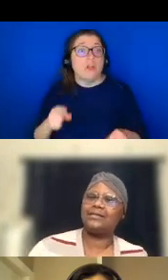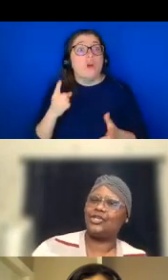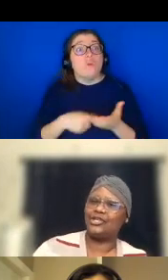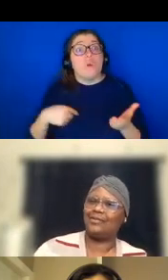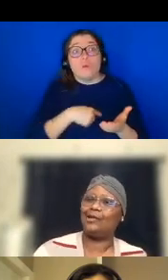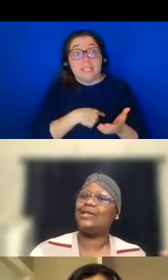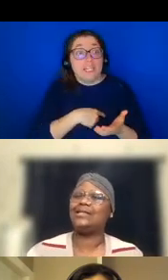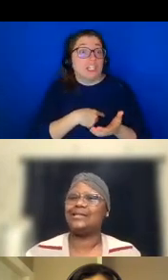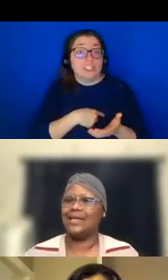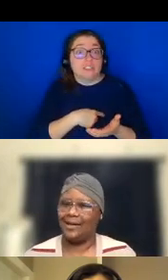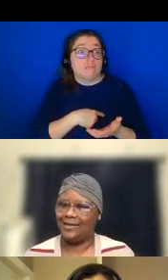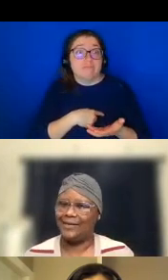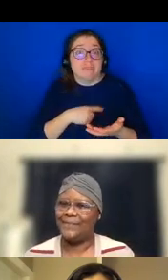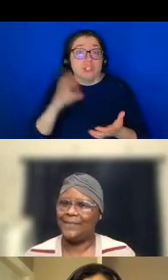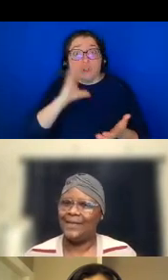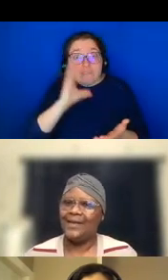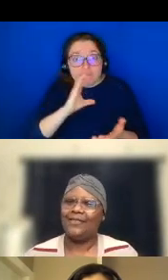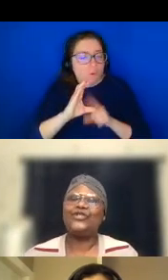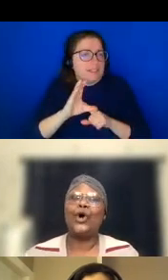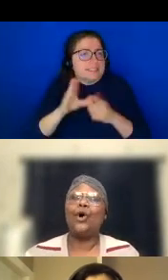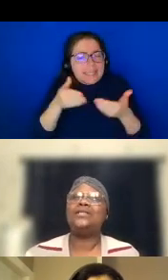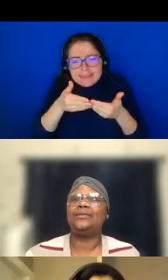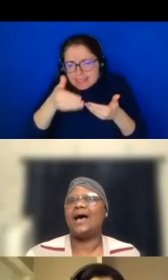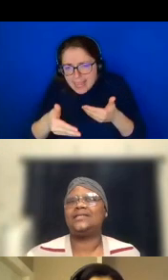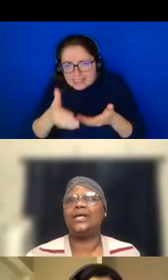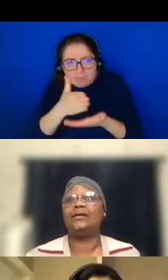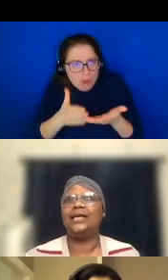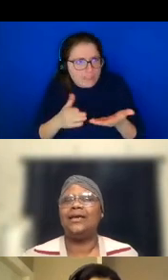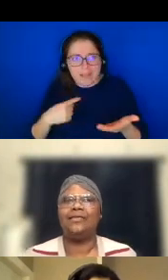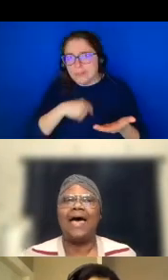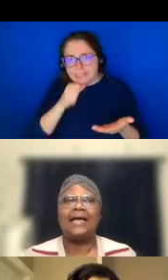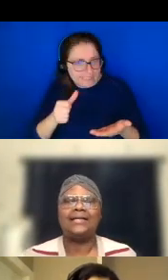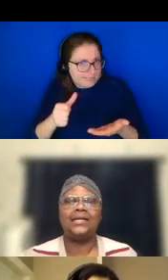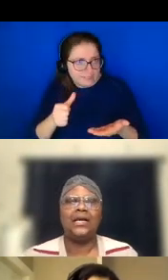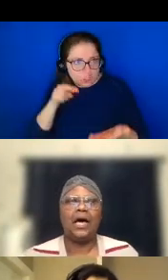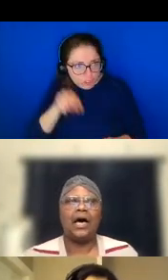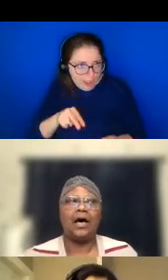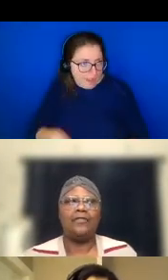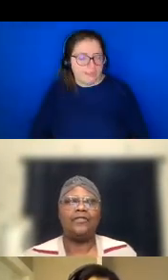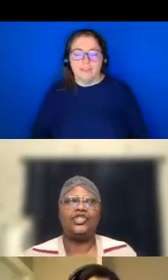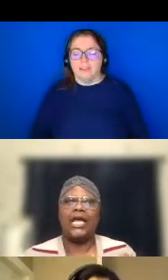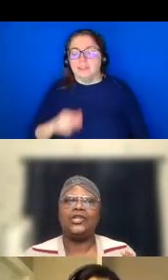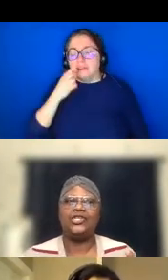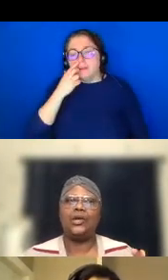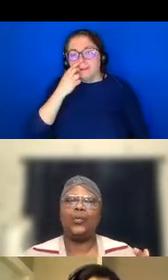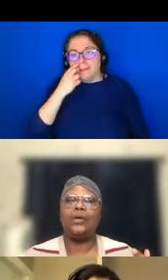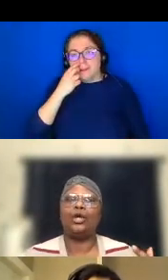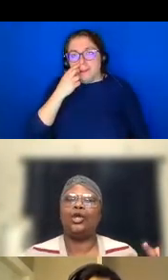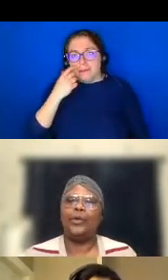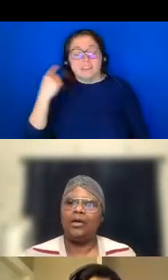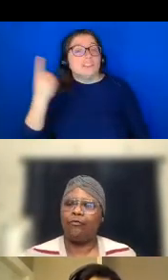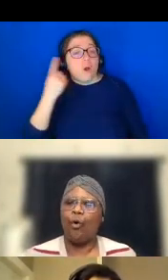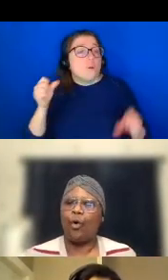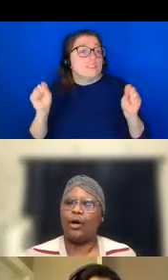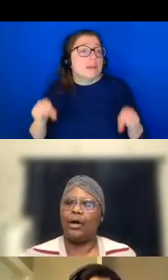next section that we didn't take. There's always the possibility that the change that we were